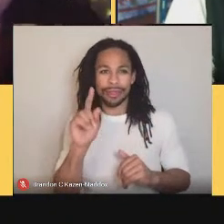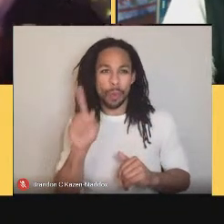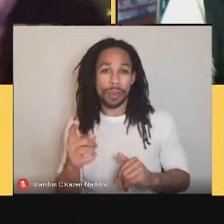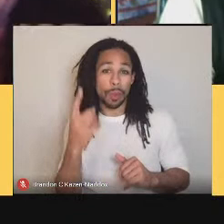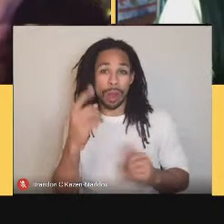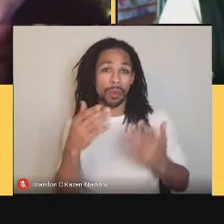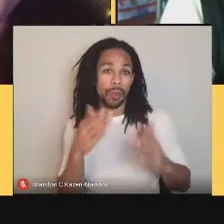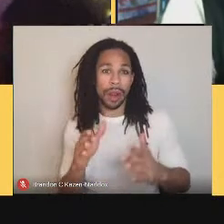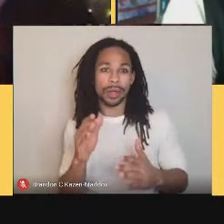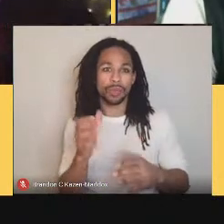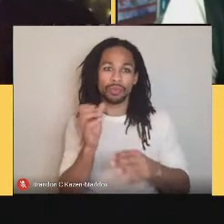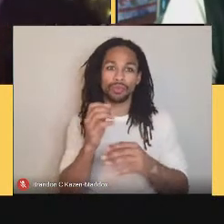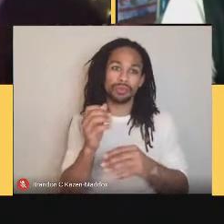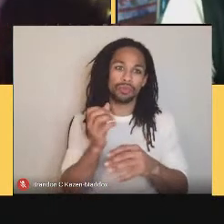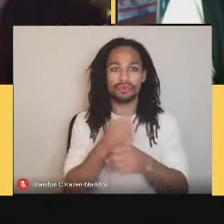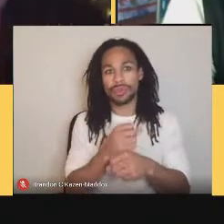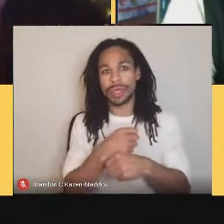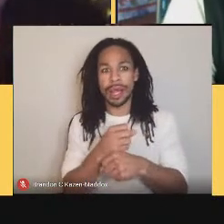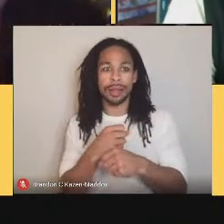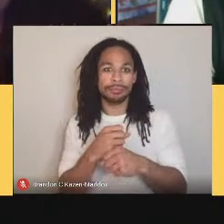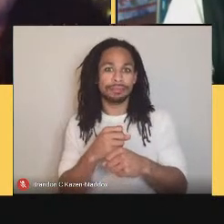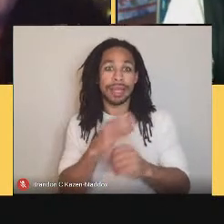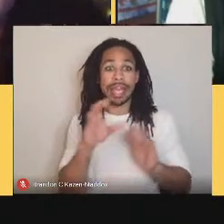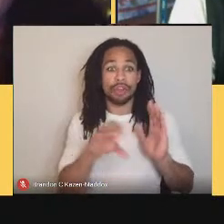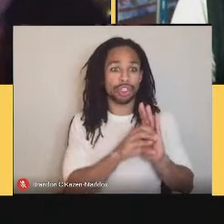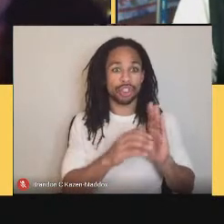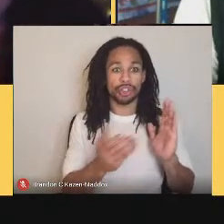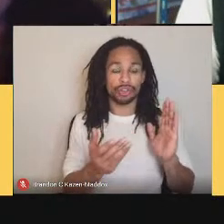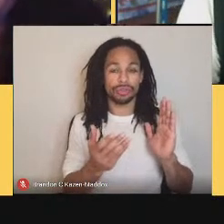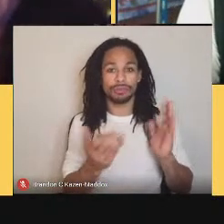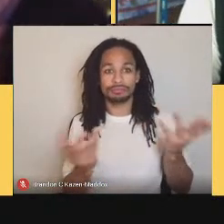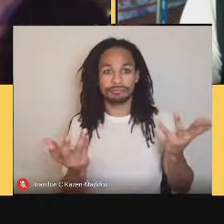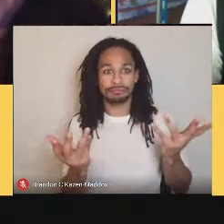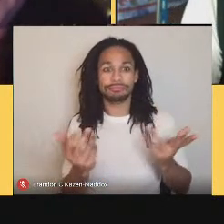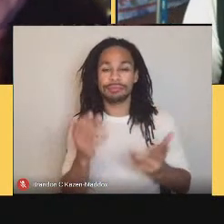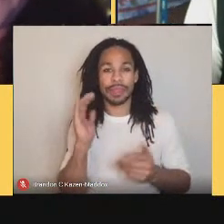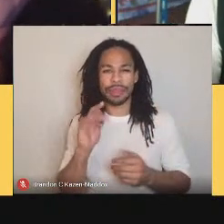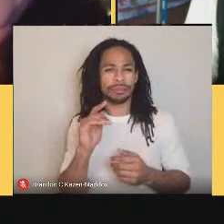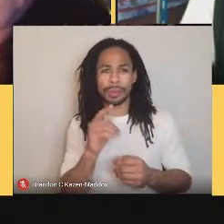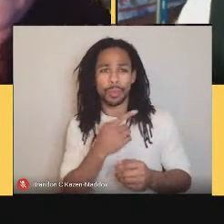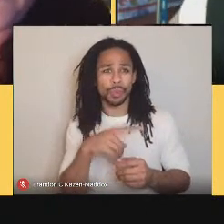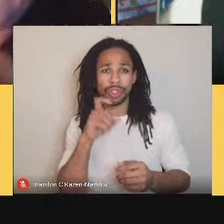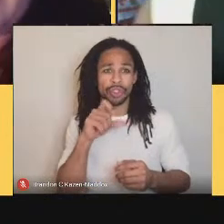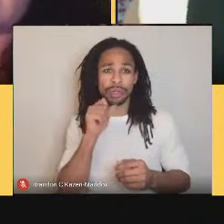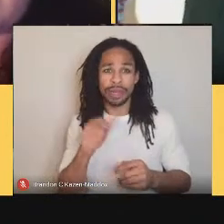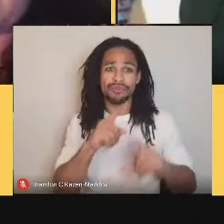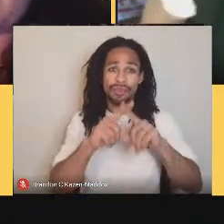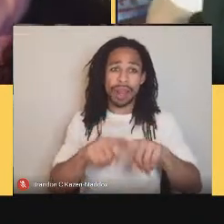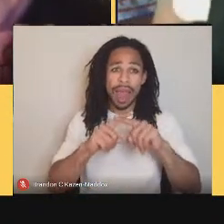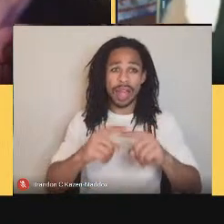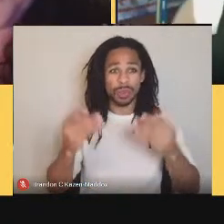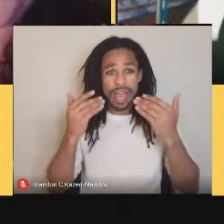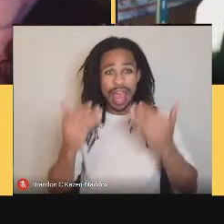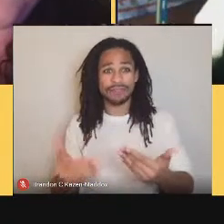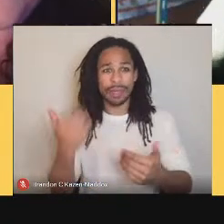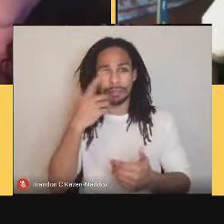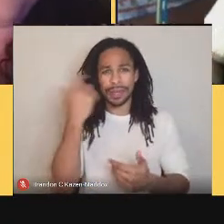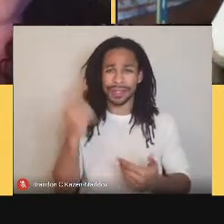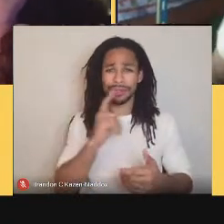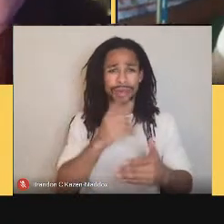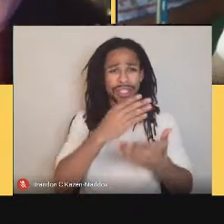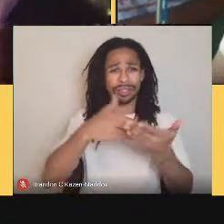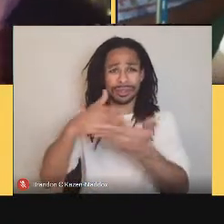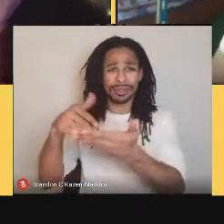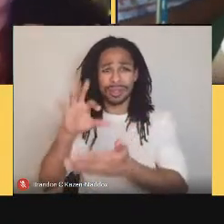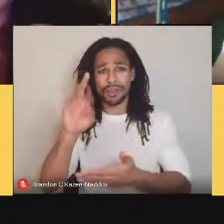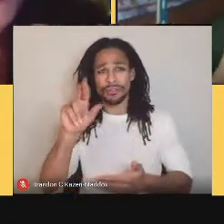And personally, I don't think that we should be overly reliant on them because they're just these fragments, right? Mm-hmm. And they need some help to be truly effective. So